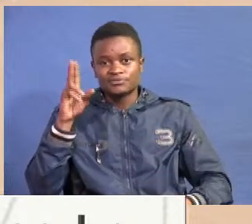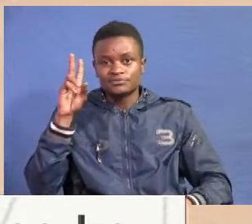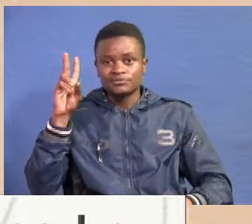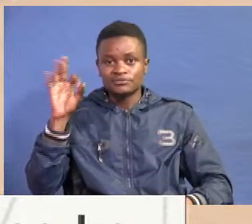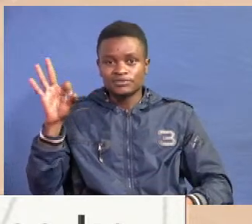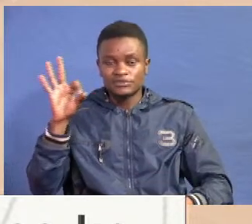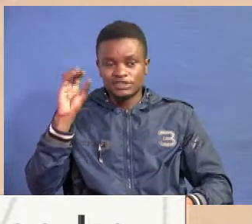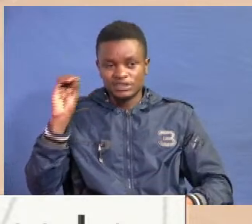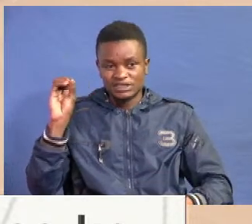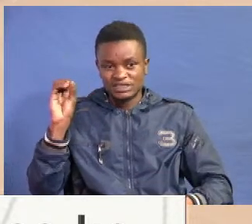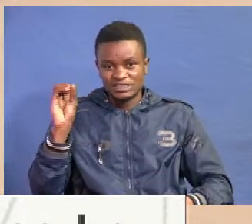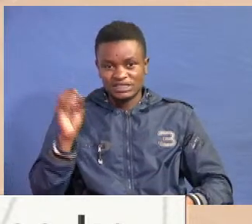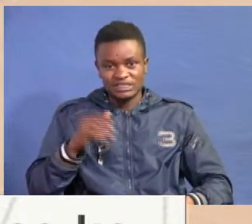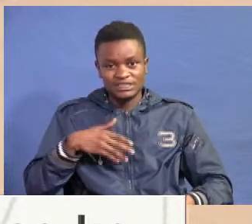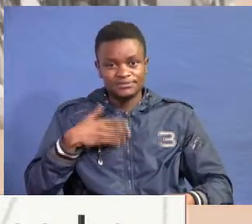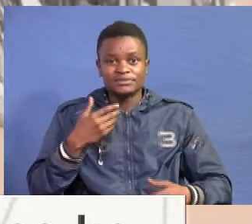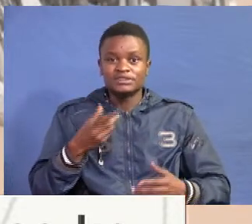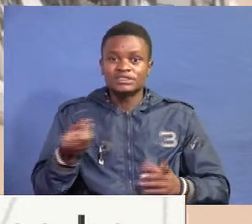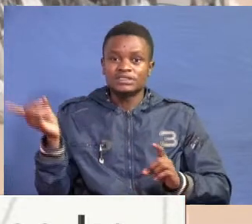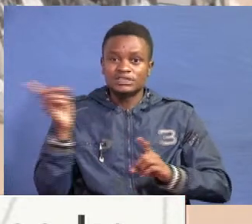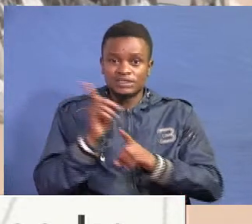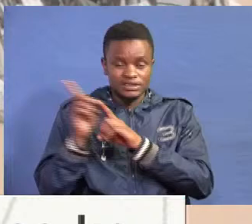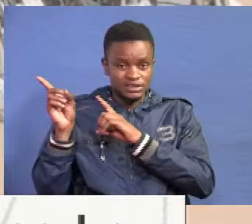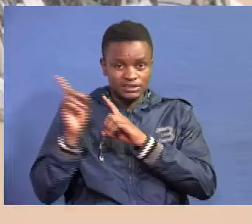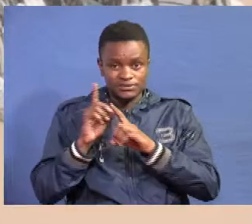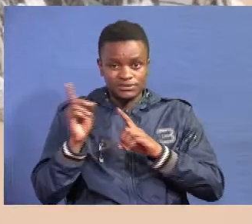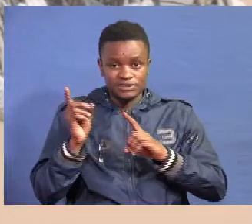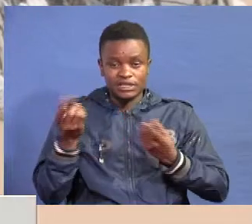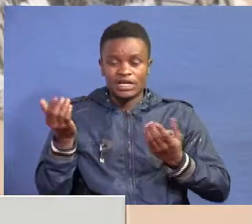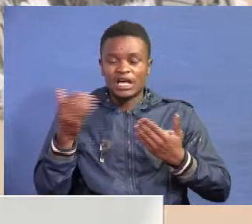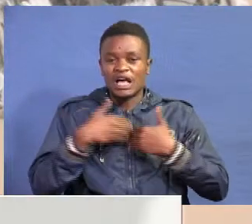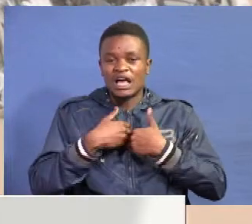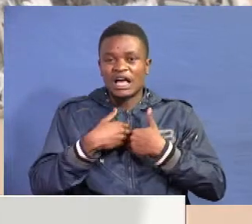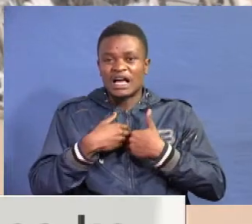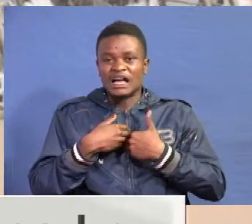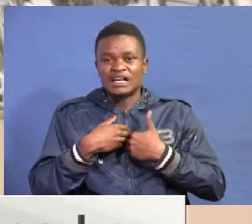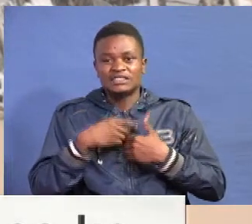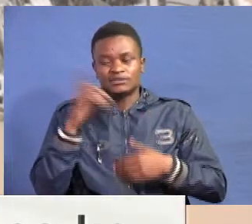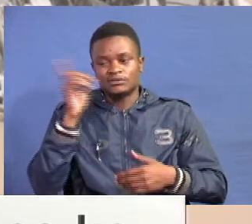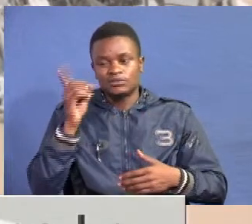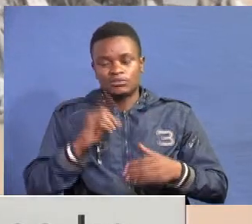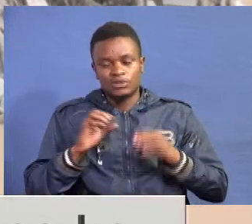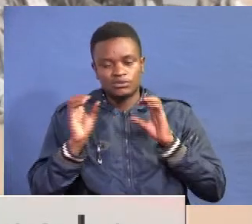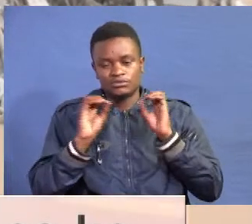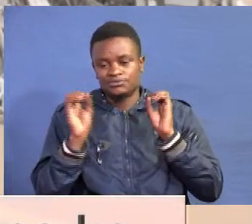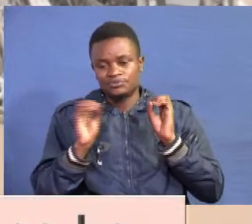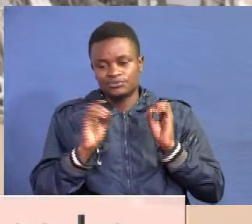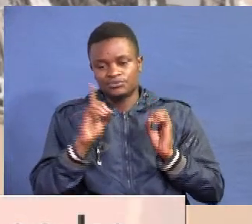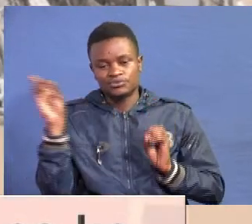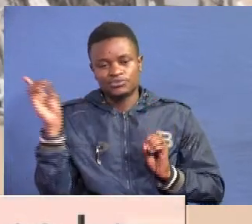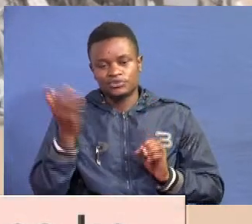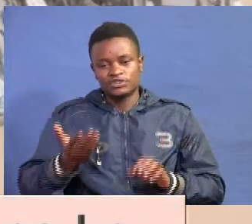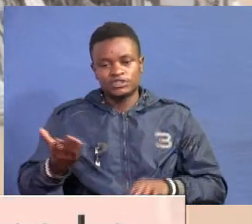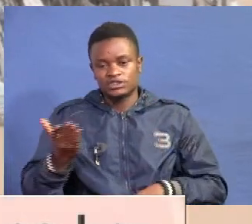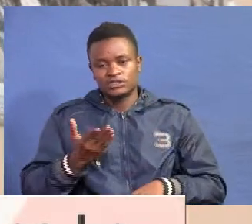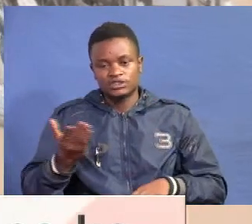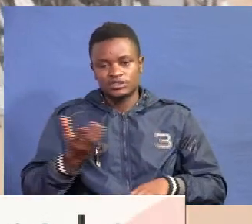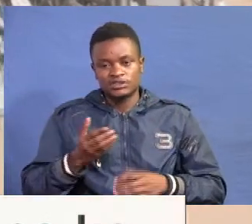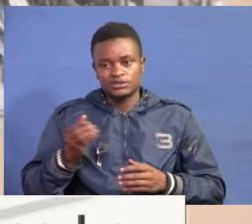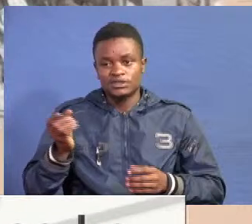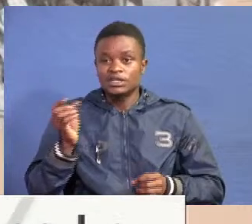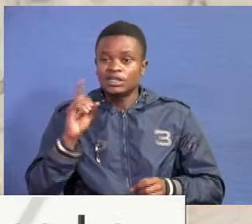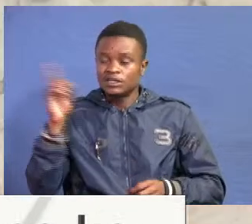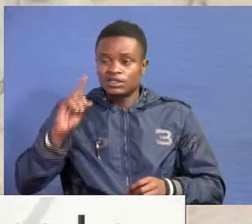power plants located in Raya, the area has lacked power for the last 5 months after the only transformer in the area